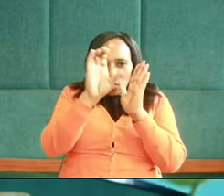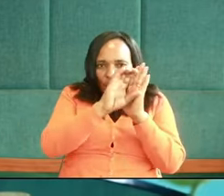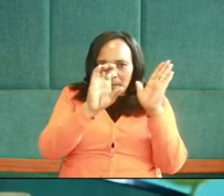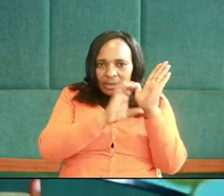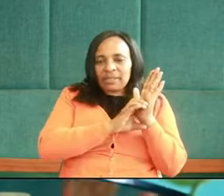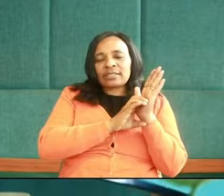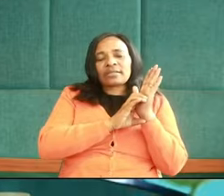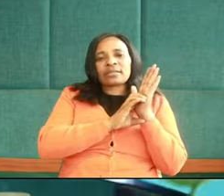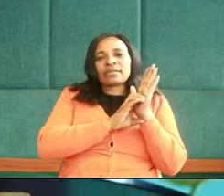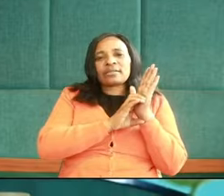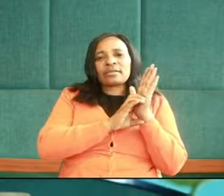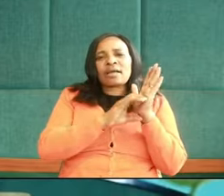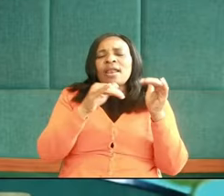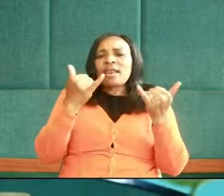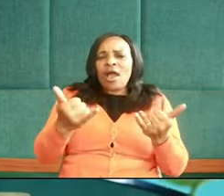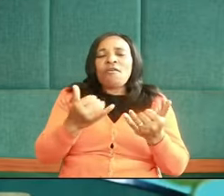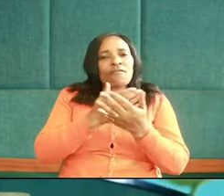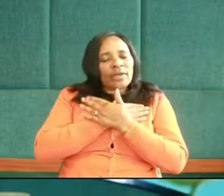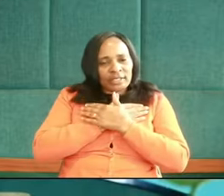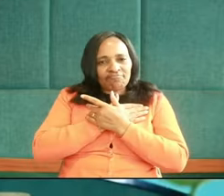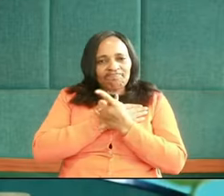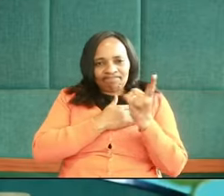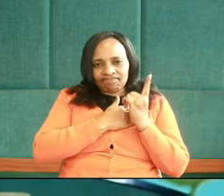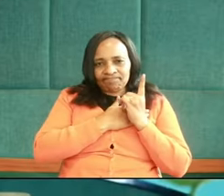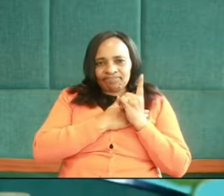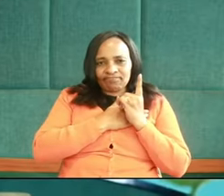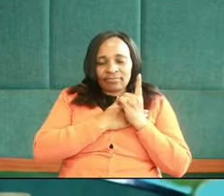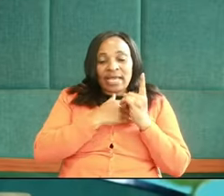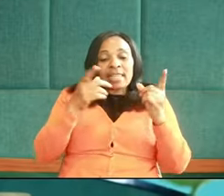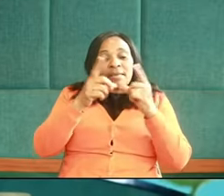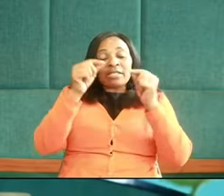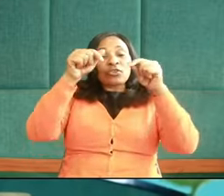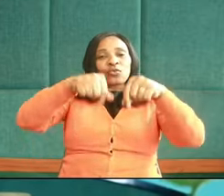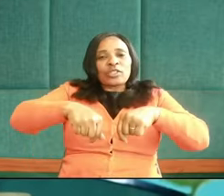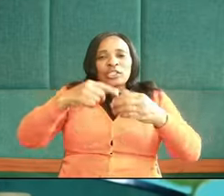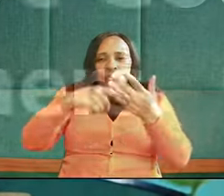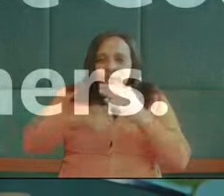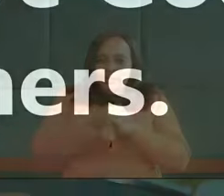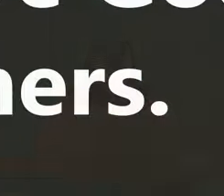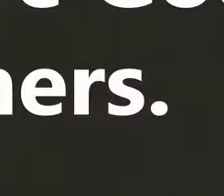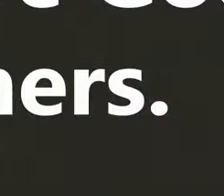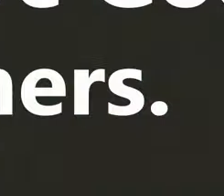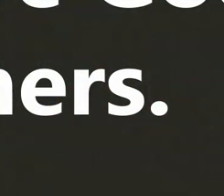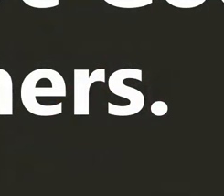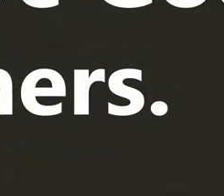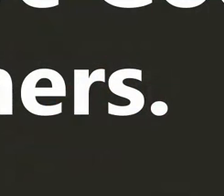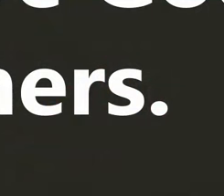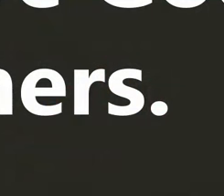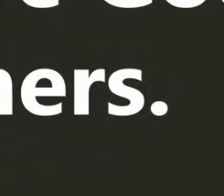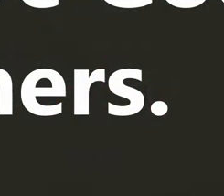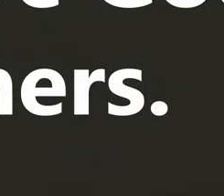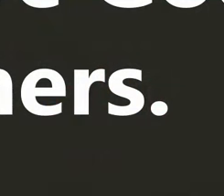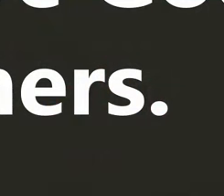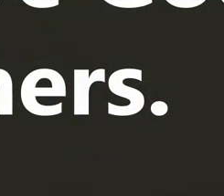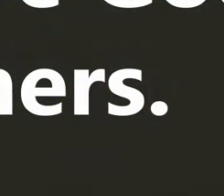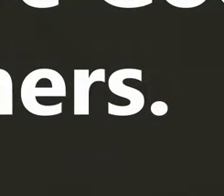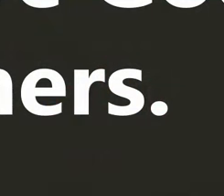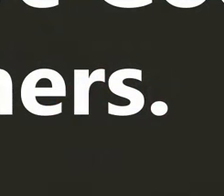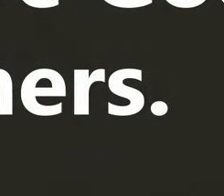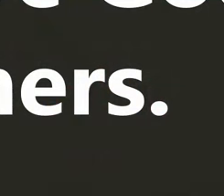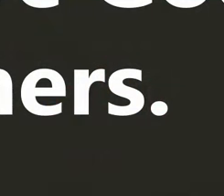Oh friends, the big idea of the message today is the priorities of faith